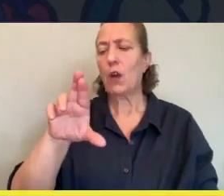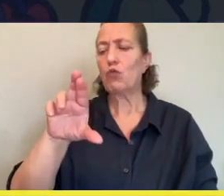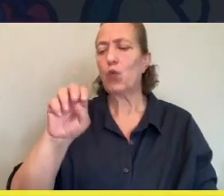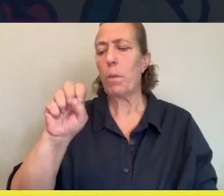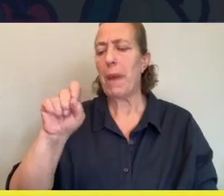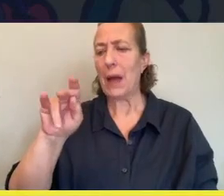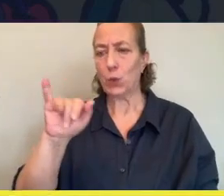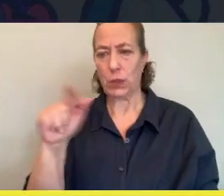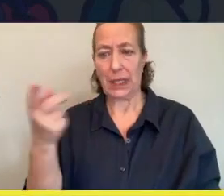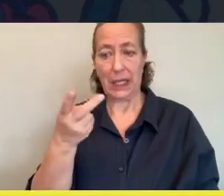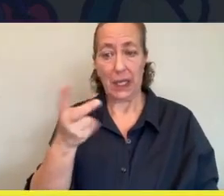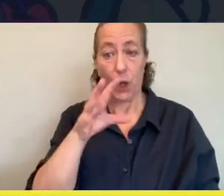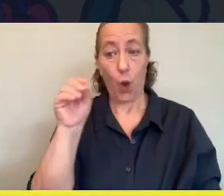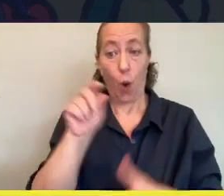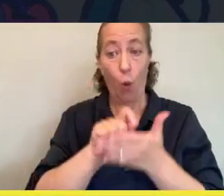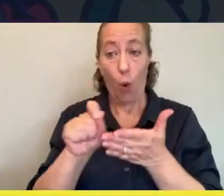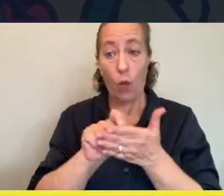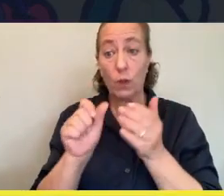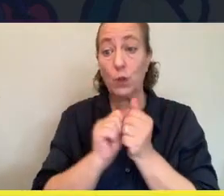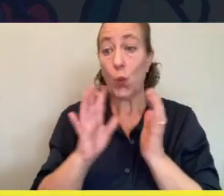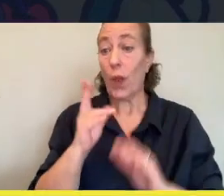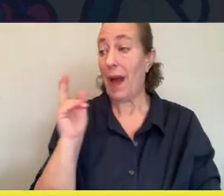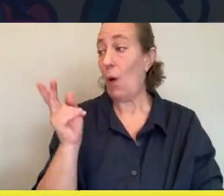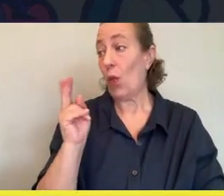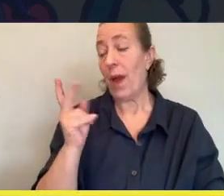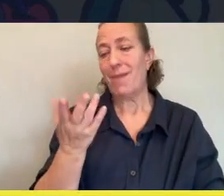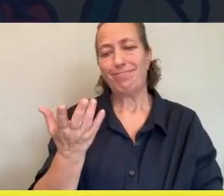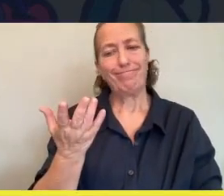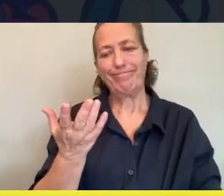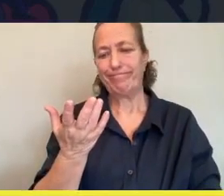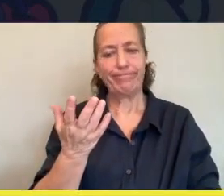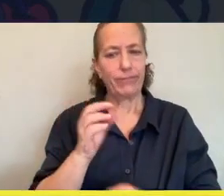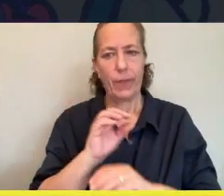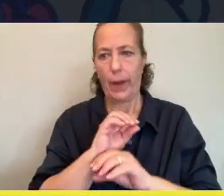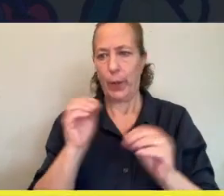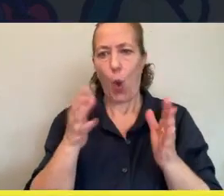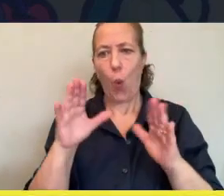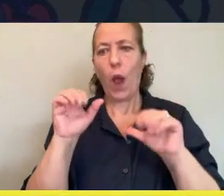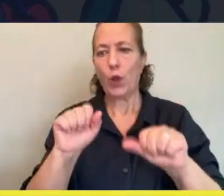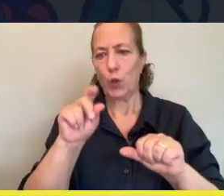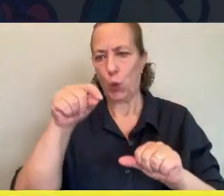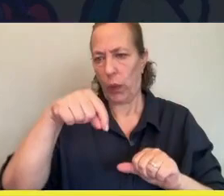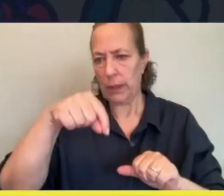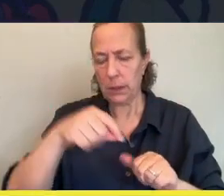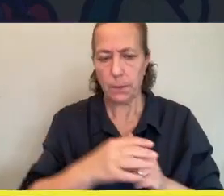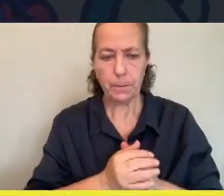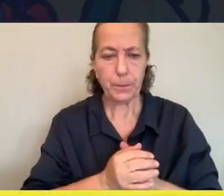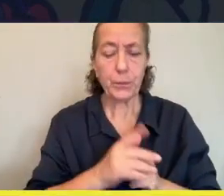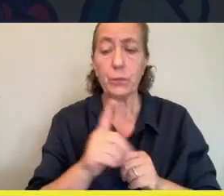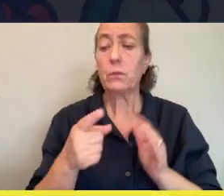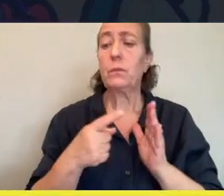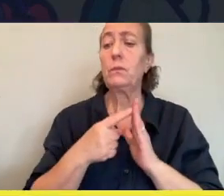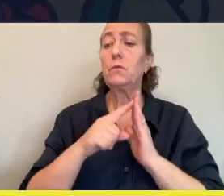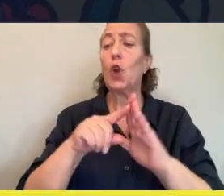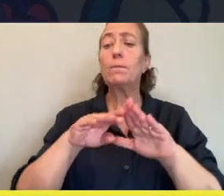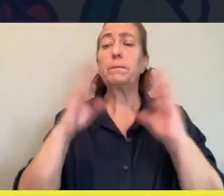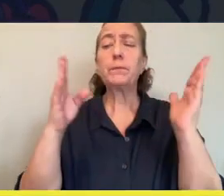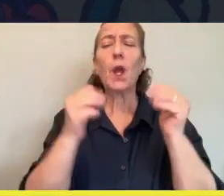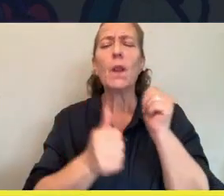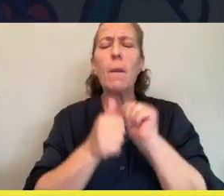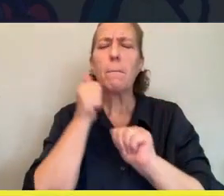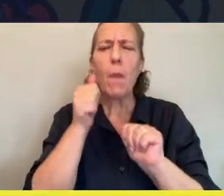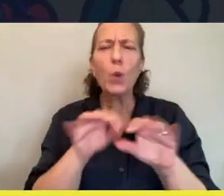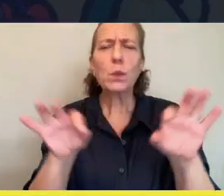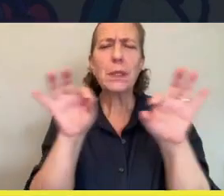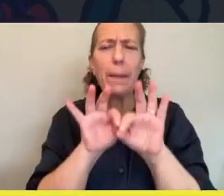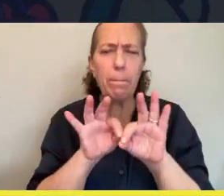whom this work could not have been done. And just to kick things off, really the most important trend in long-term